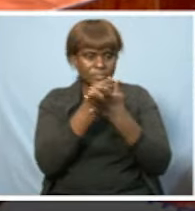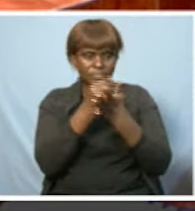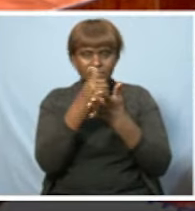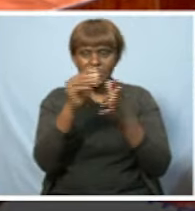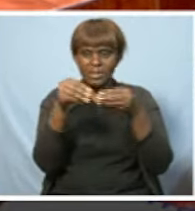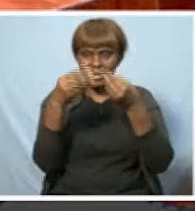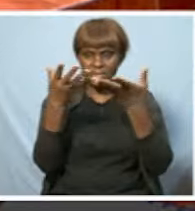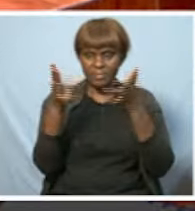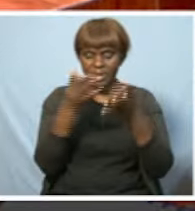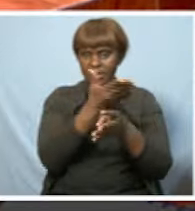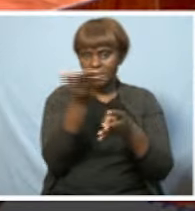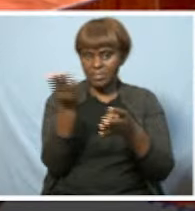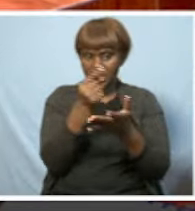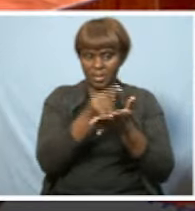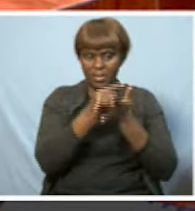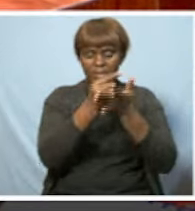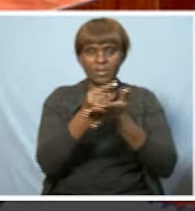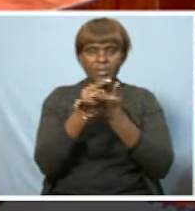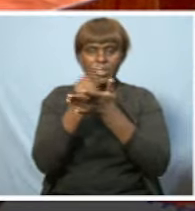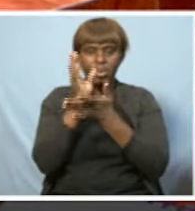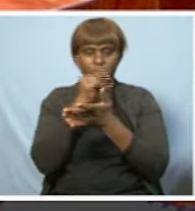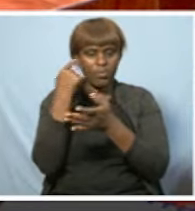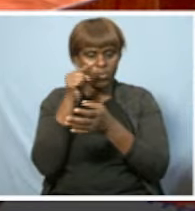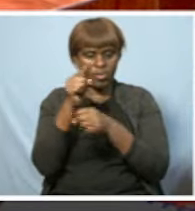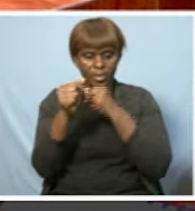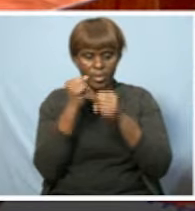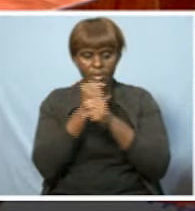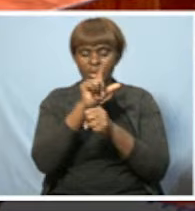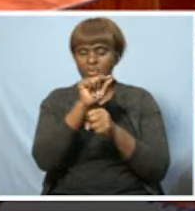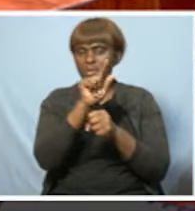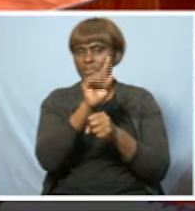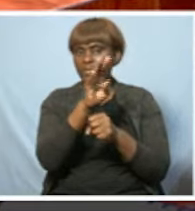out grants for the year 2024?